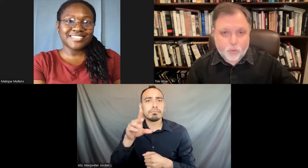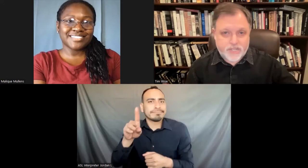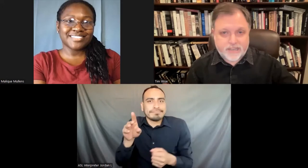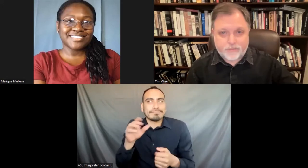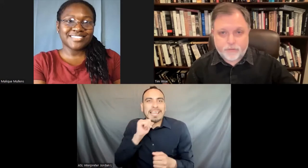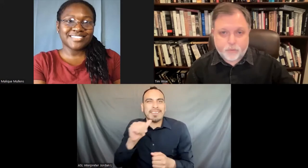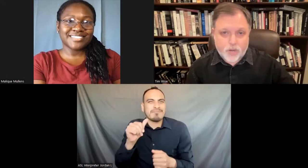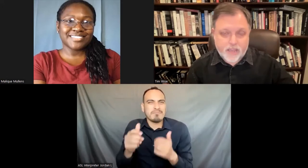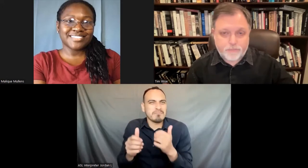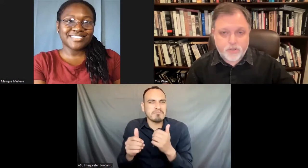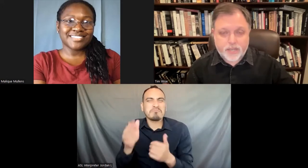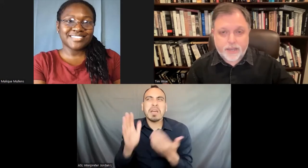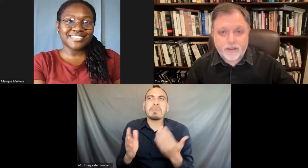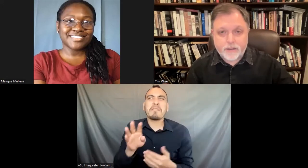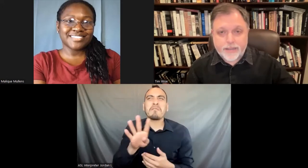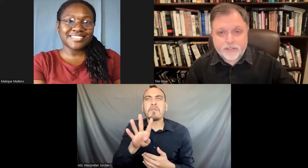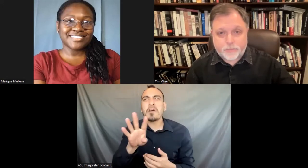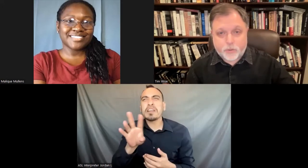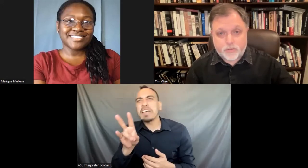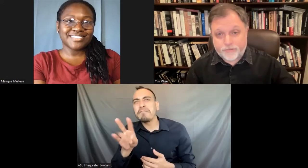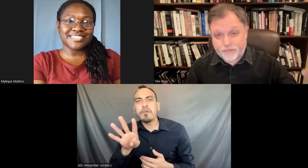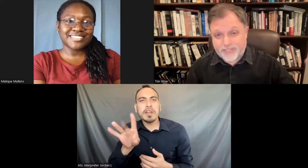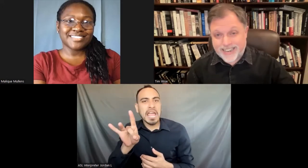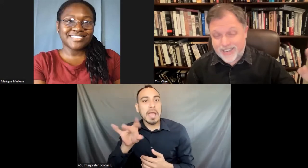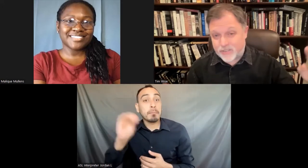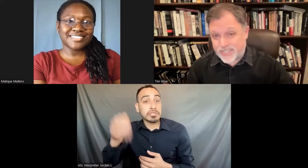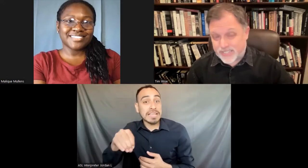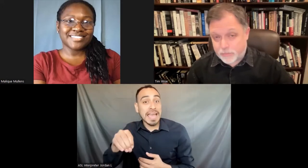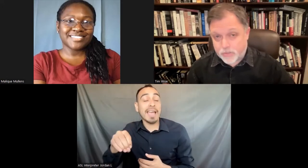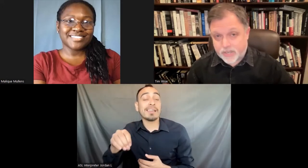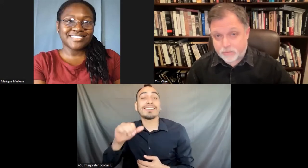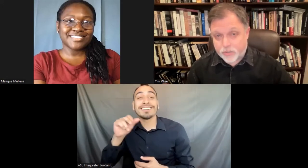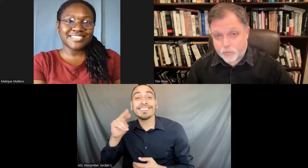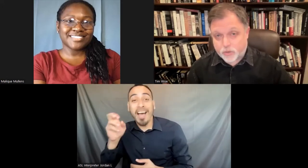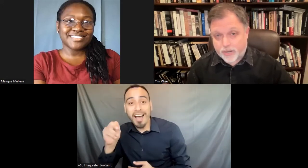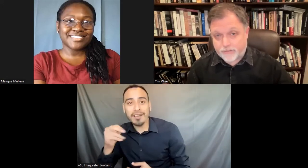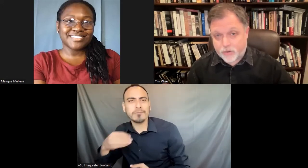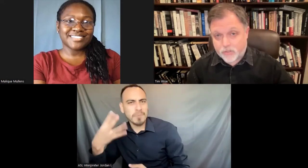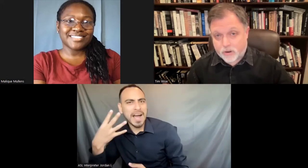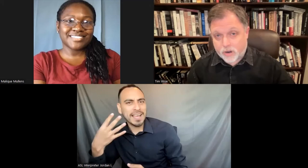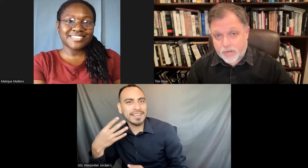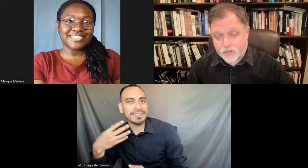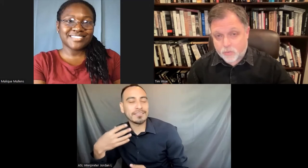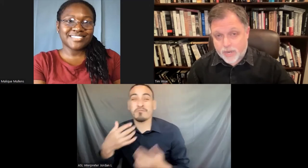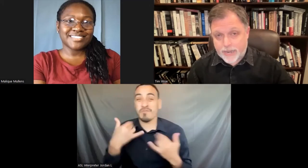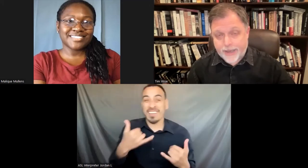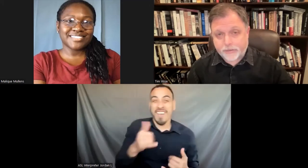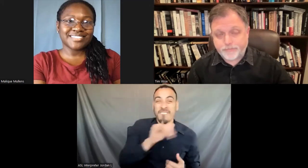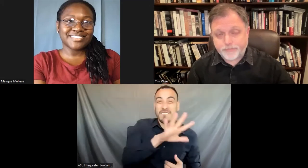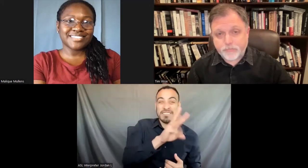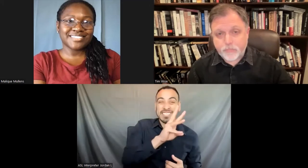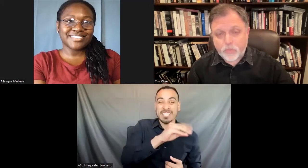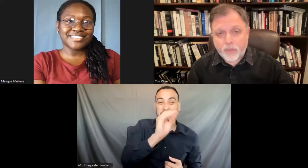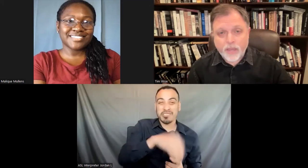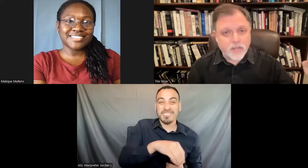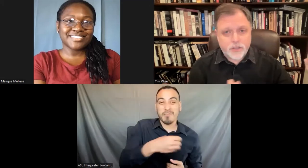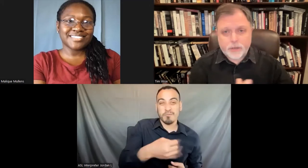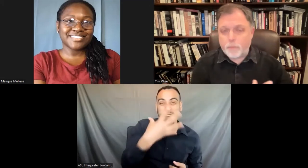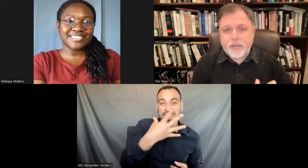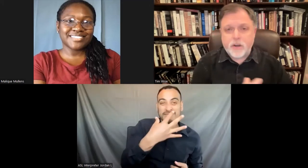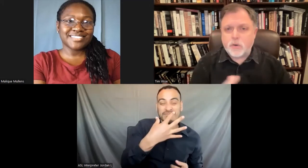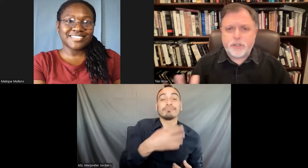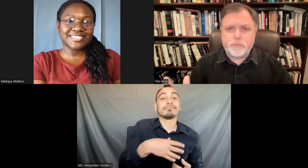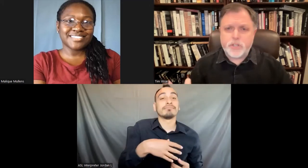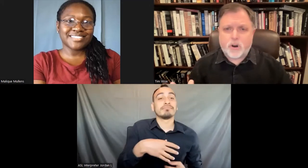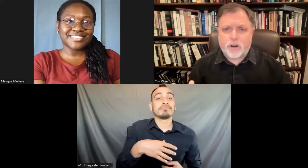maybe 47 or 48%, as opposed to 59 or 60%, which is what white folks are nationwide now. So there